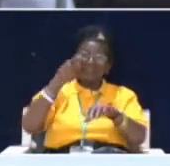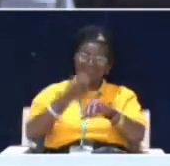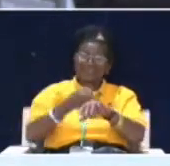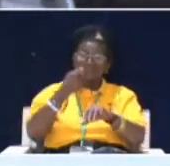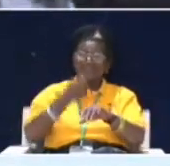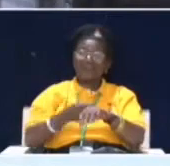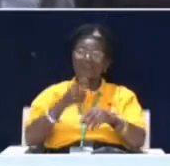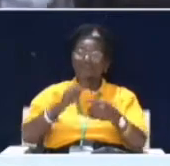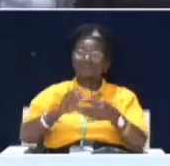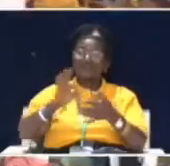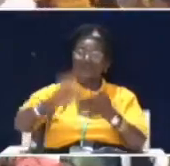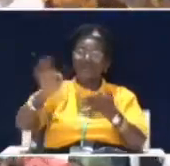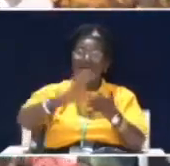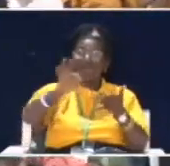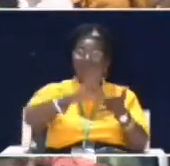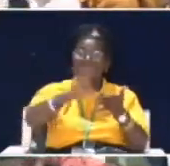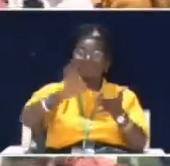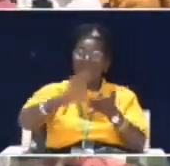won.